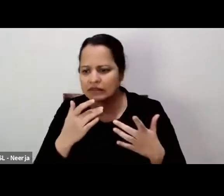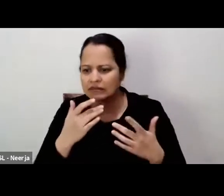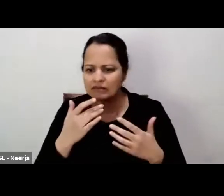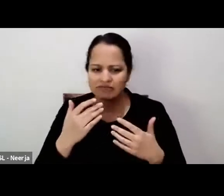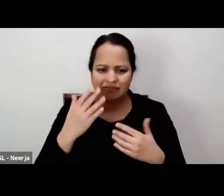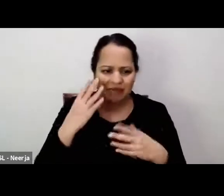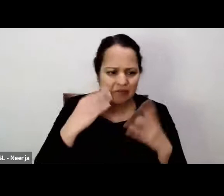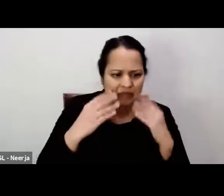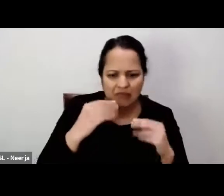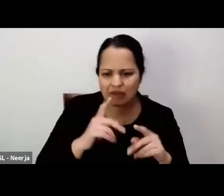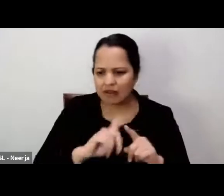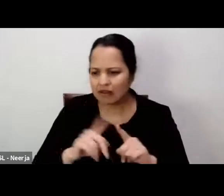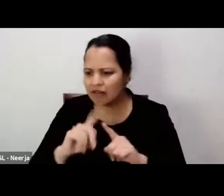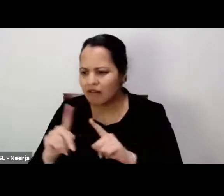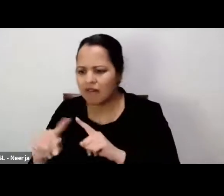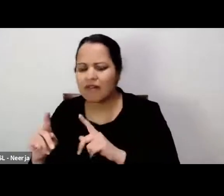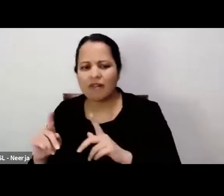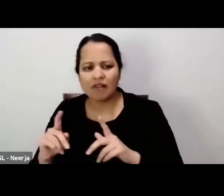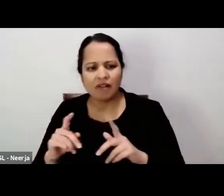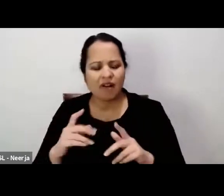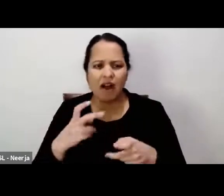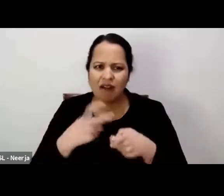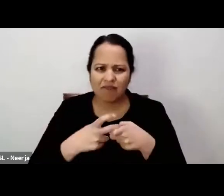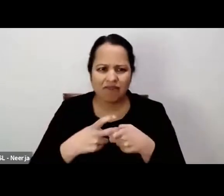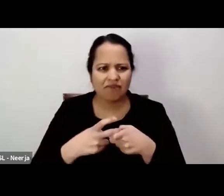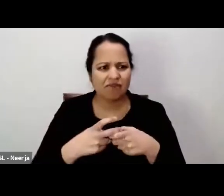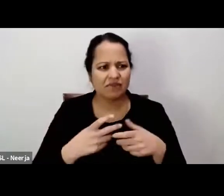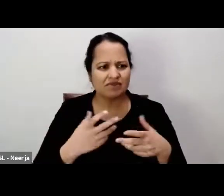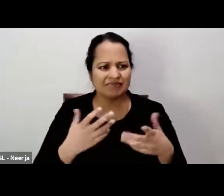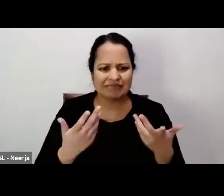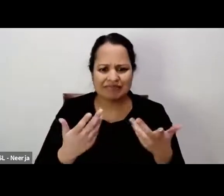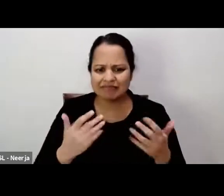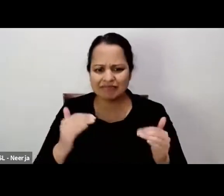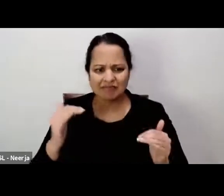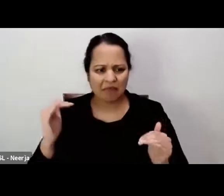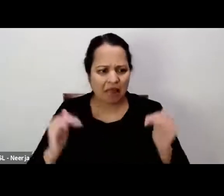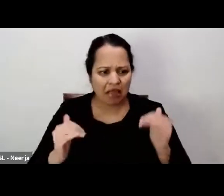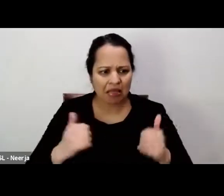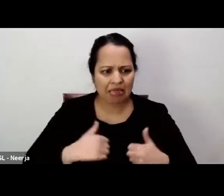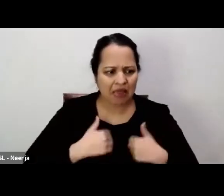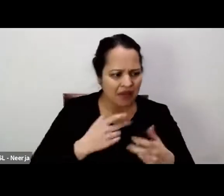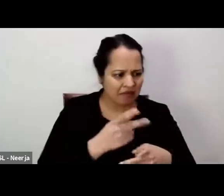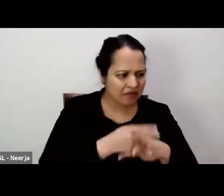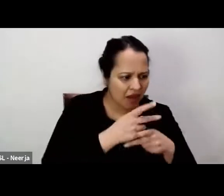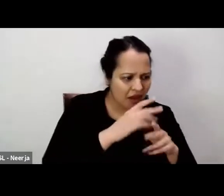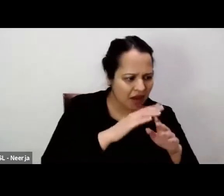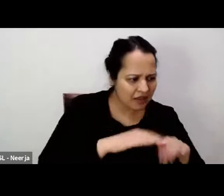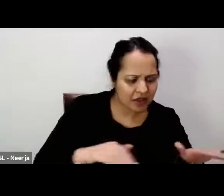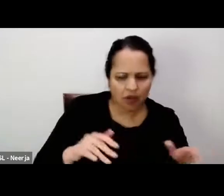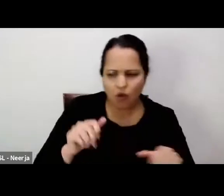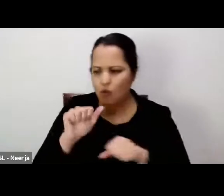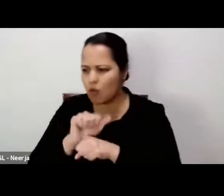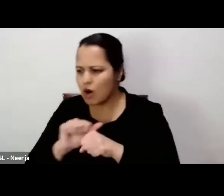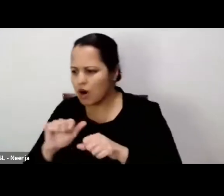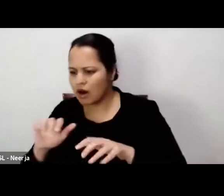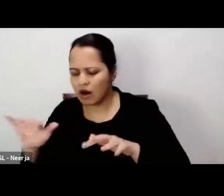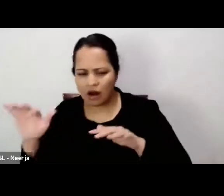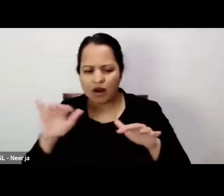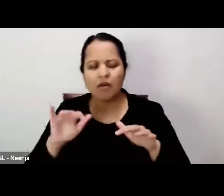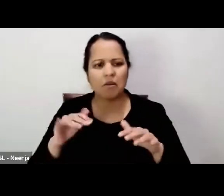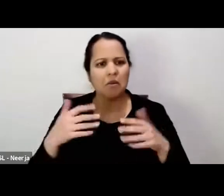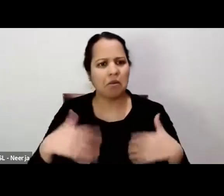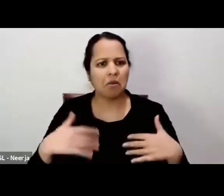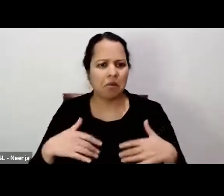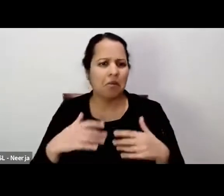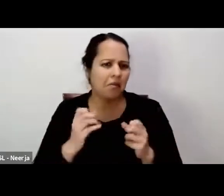COVID, or trying to juggle childcare and work, or whether it's